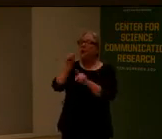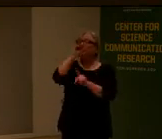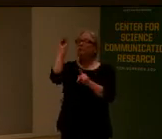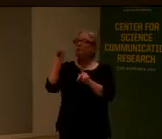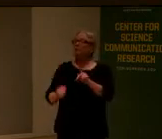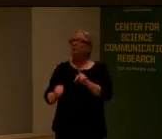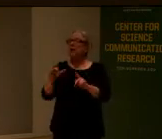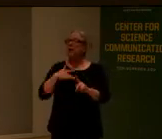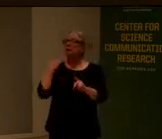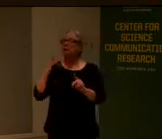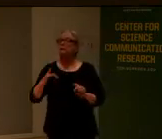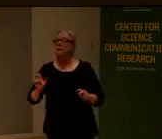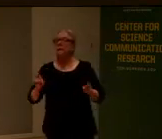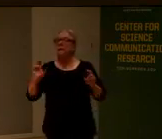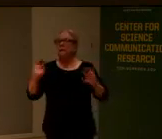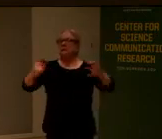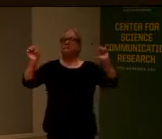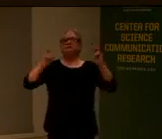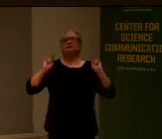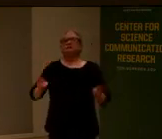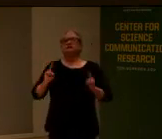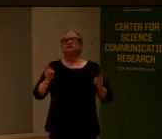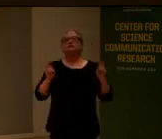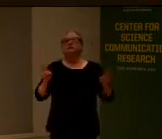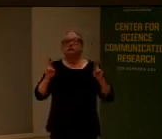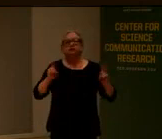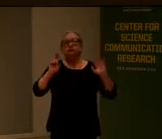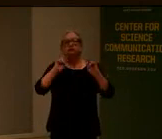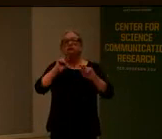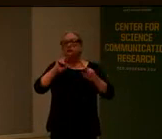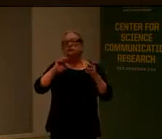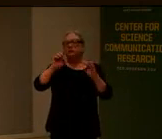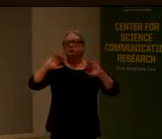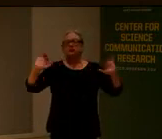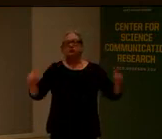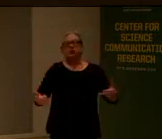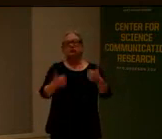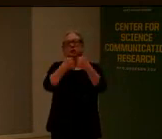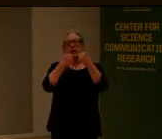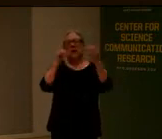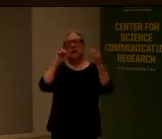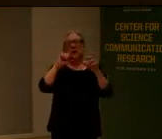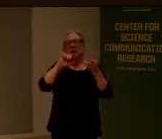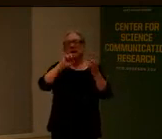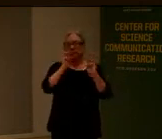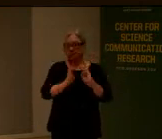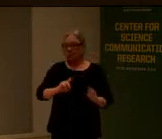a sense of urgency about the challenges of climate change. And